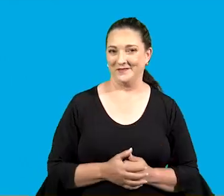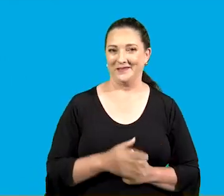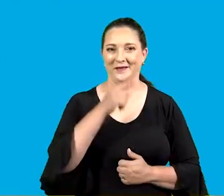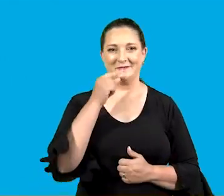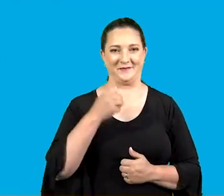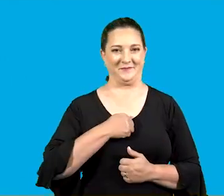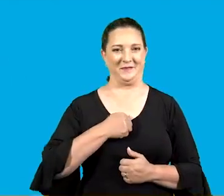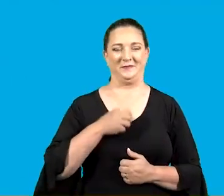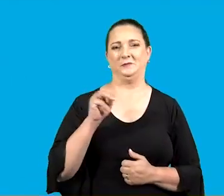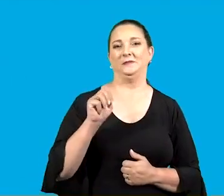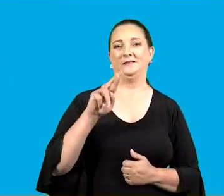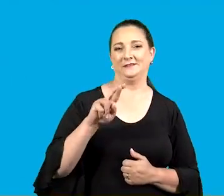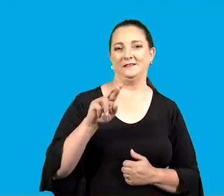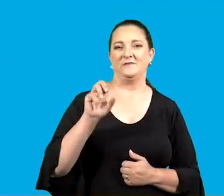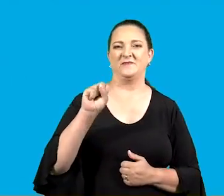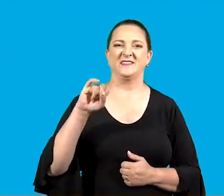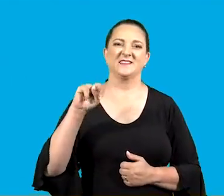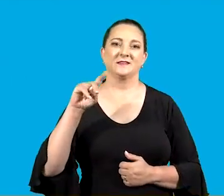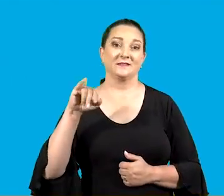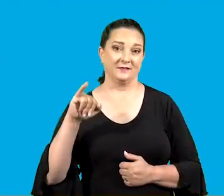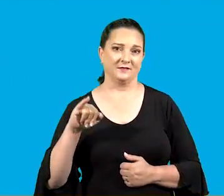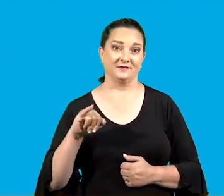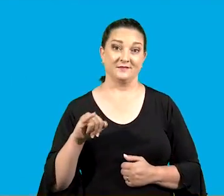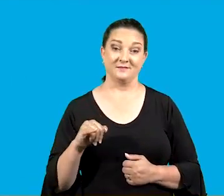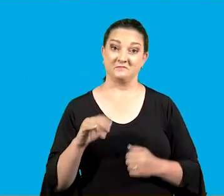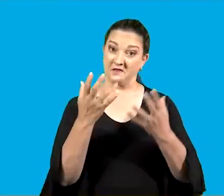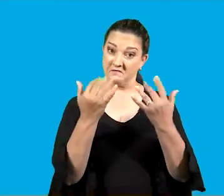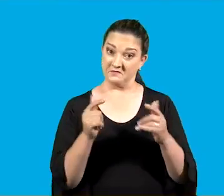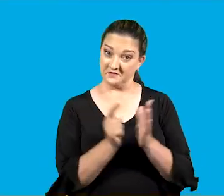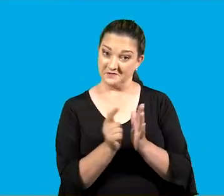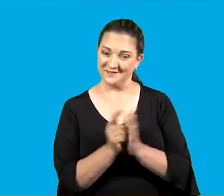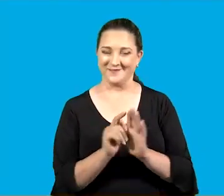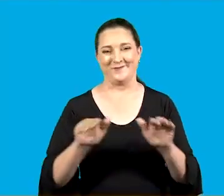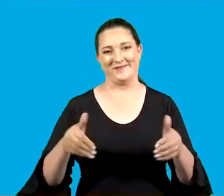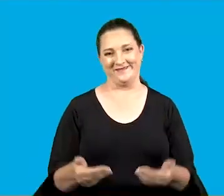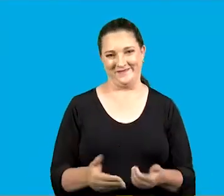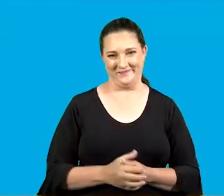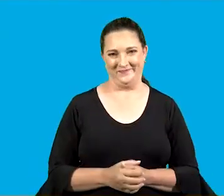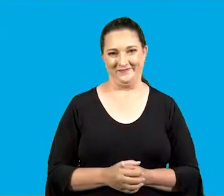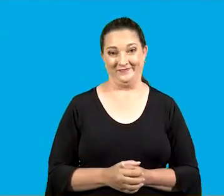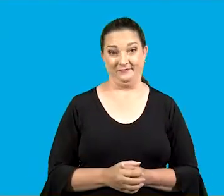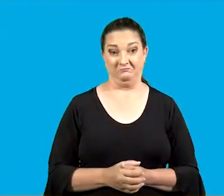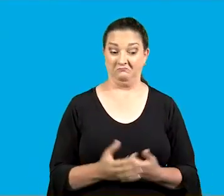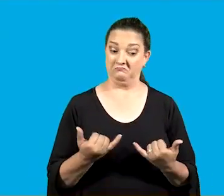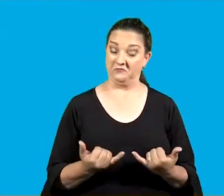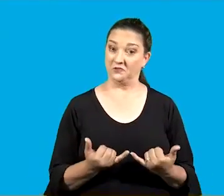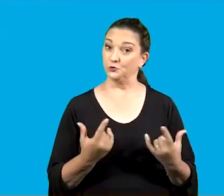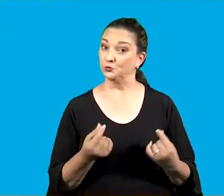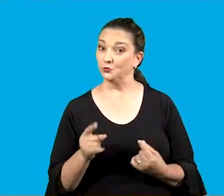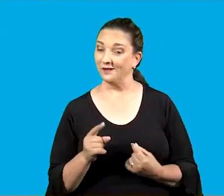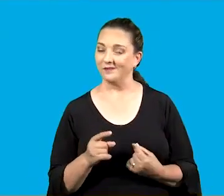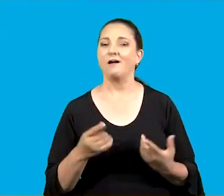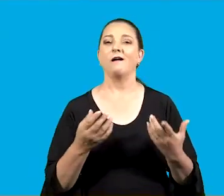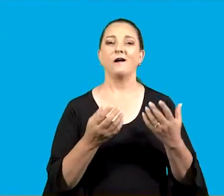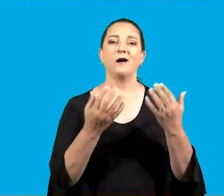Greetings, grade 12 learners. My name is Mr. Simbi and welcome to today's accounting lesson. In today's class, we're going to be doing